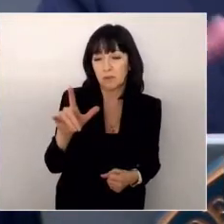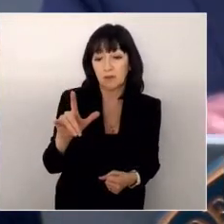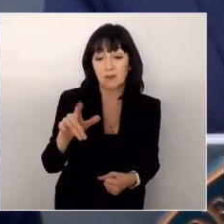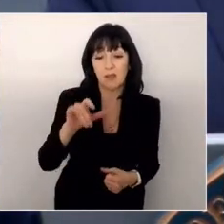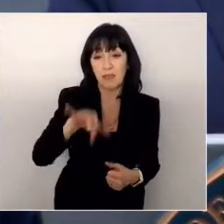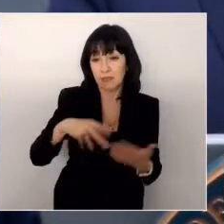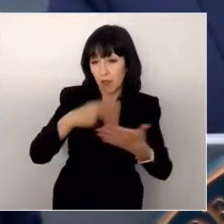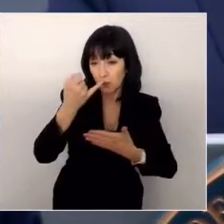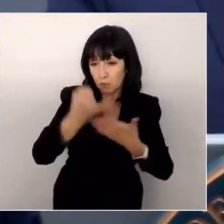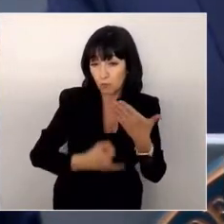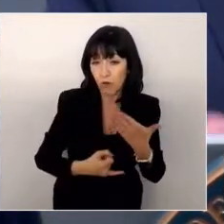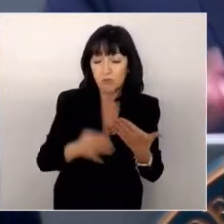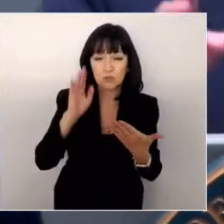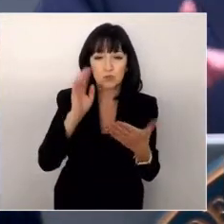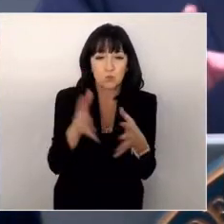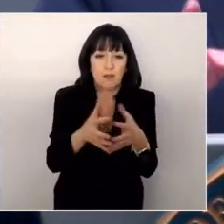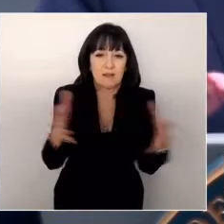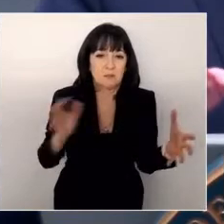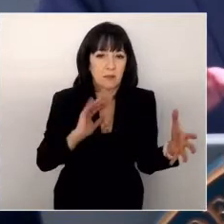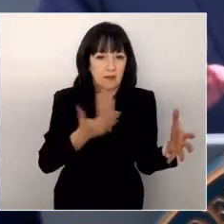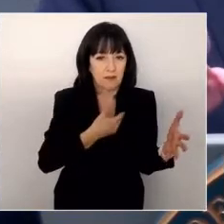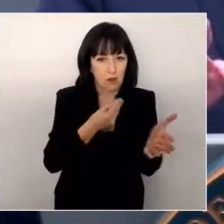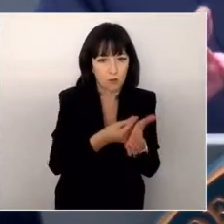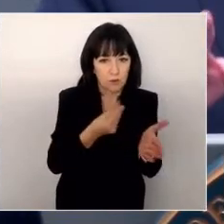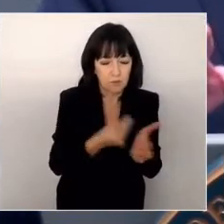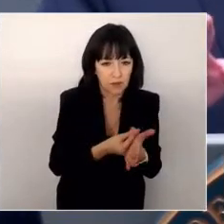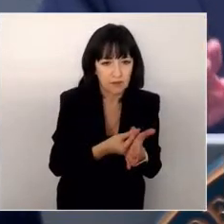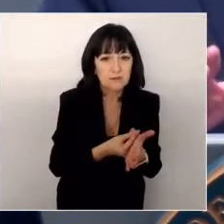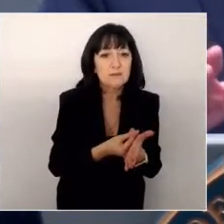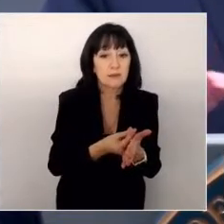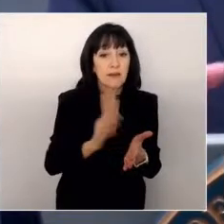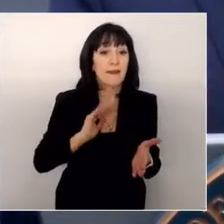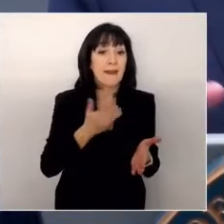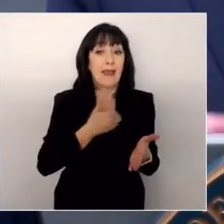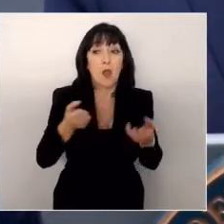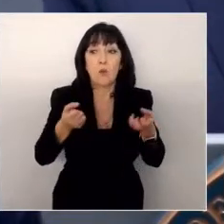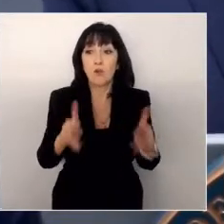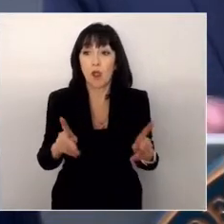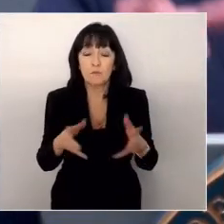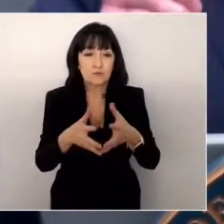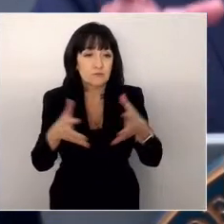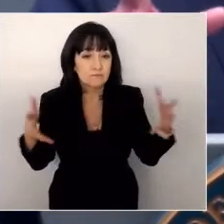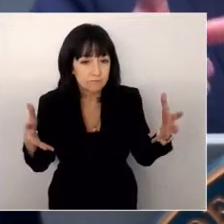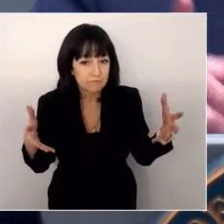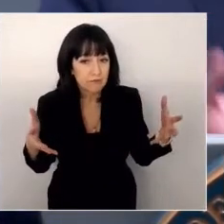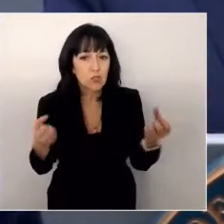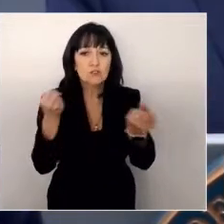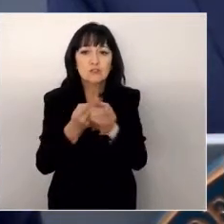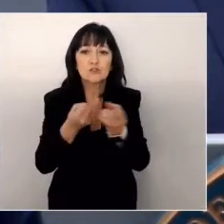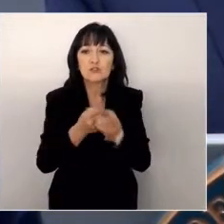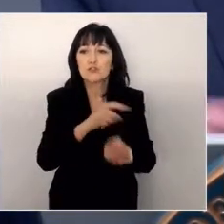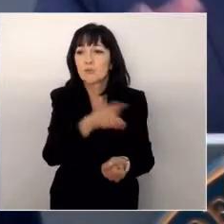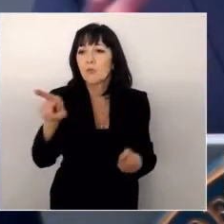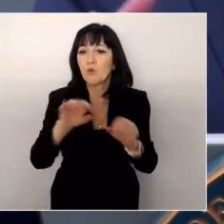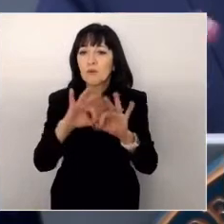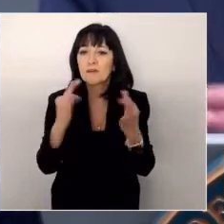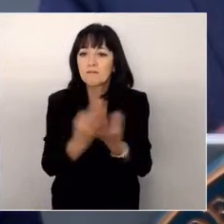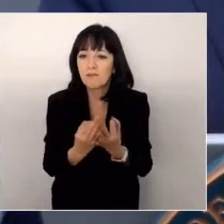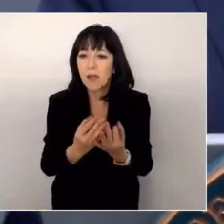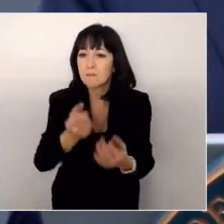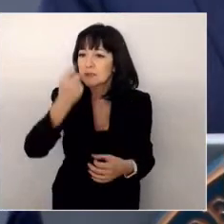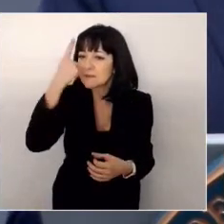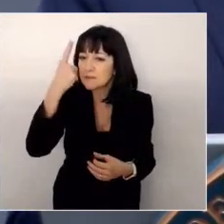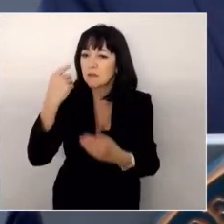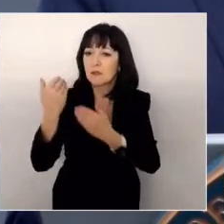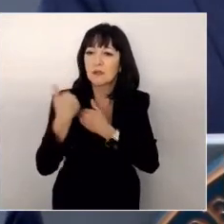expand opportunity, and support families as we finally emerge from this pandemic. And we'll do it responsibly, and we'll do it